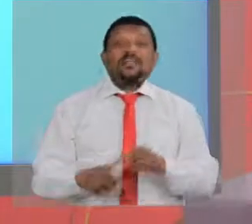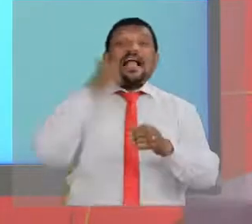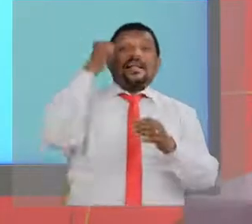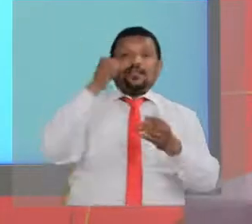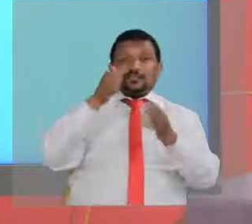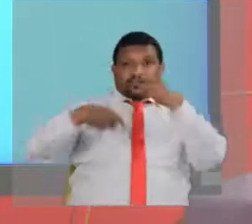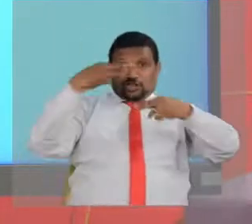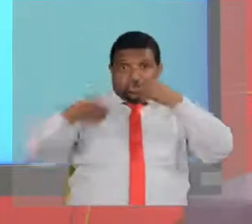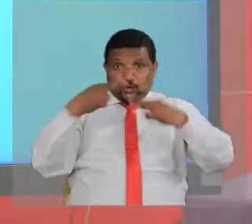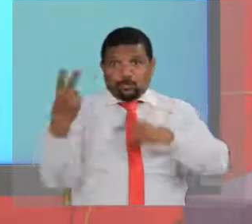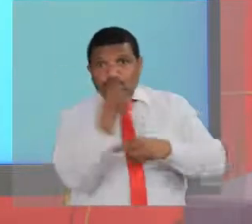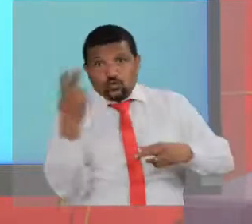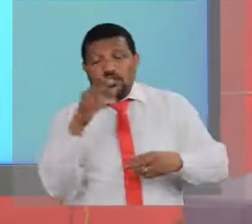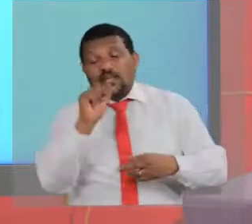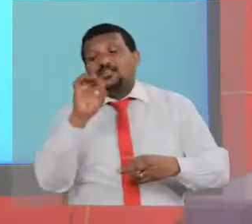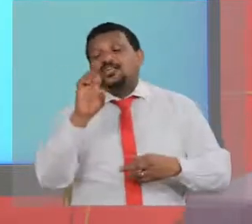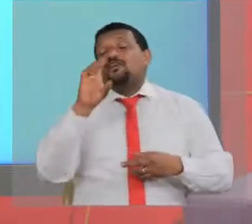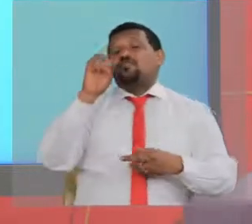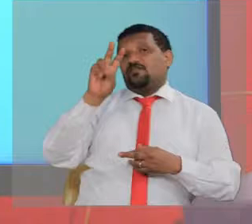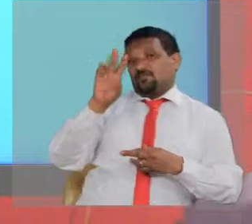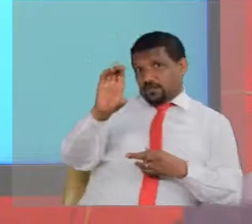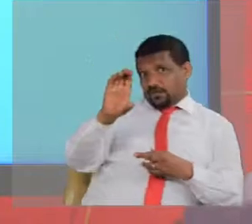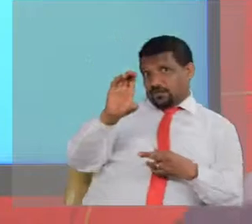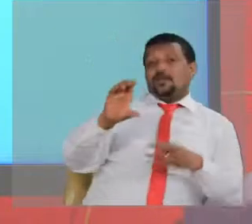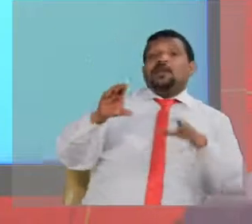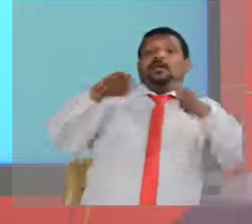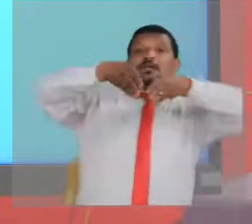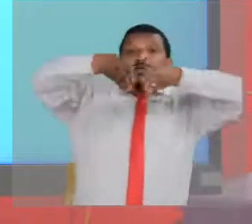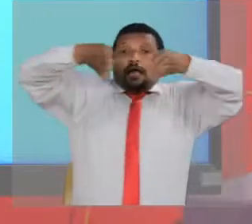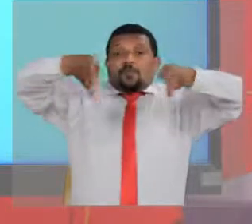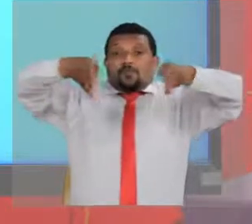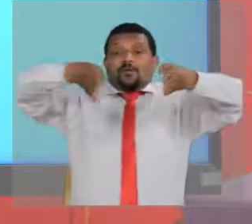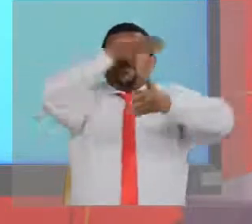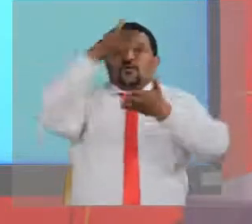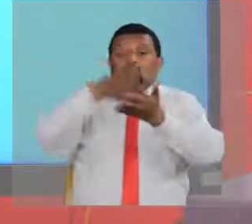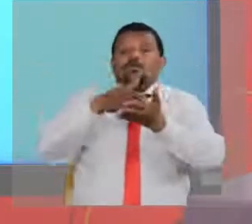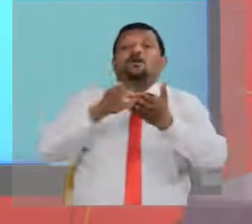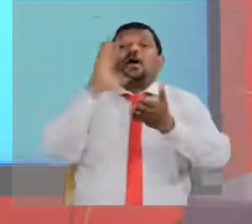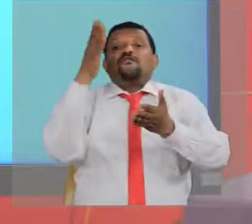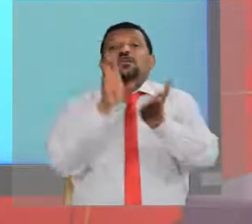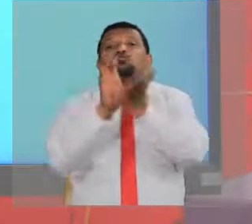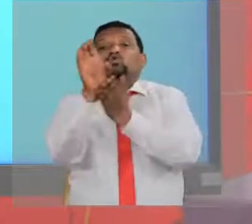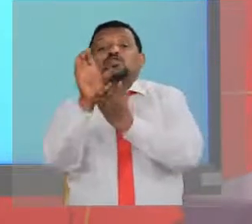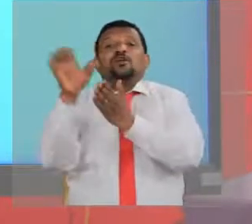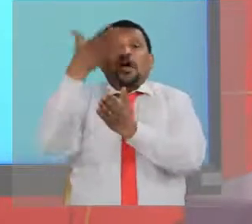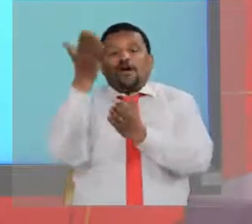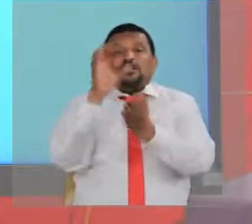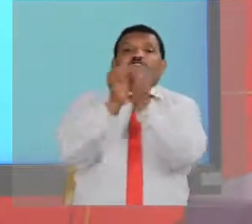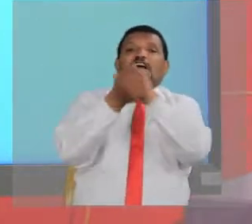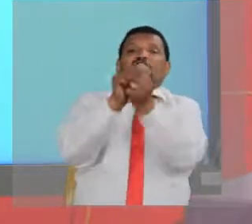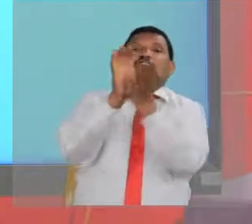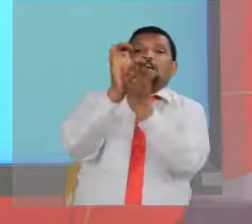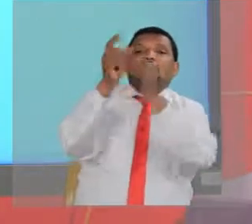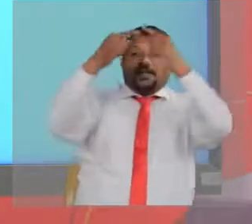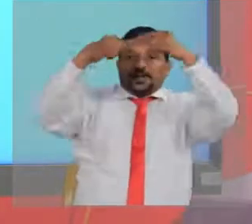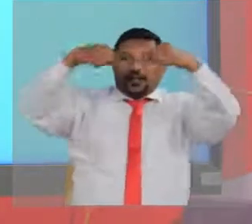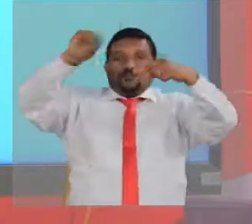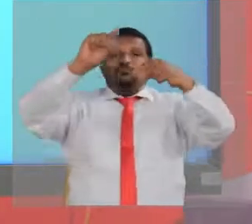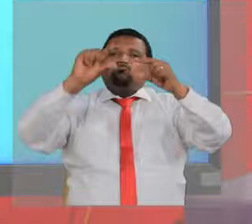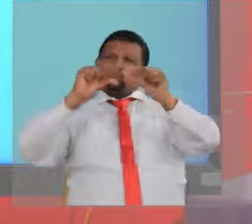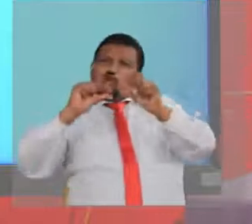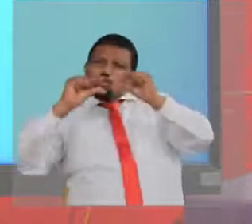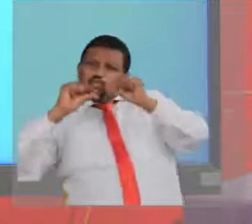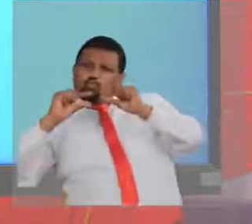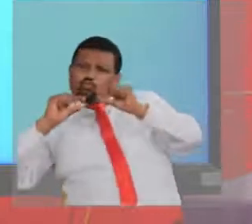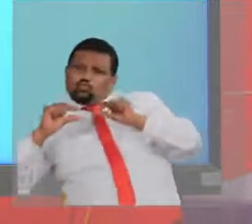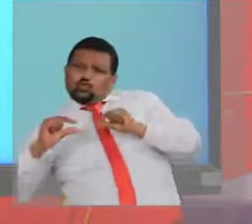Another relationship between the AC and the ABC, the gap between the average cost and the average variable cost curve becomes smaller